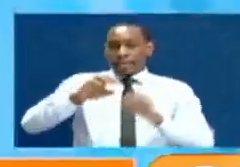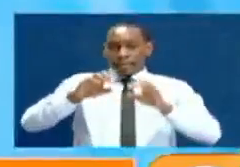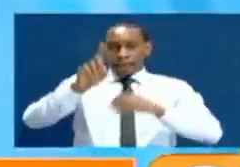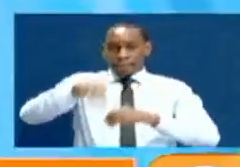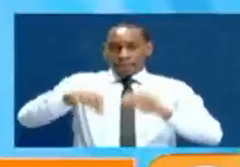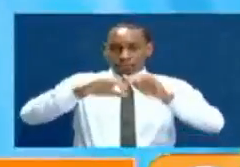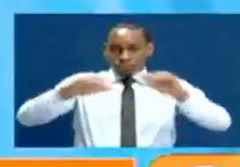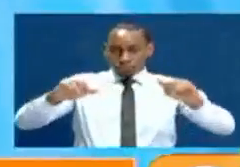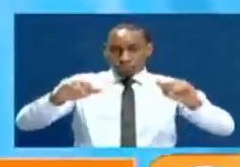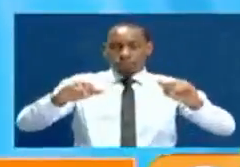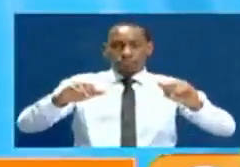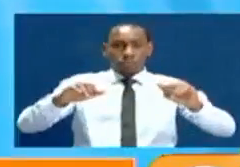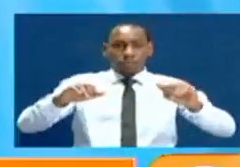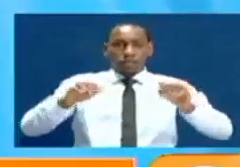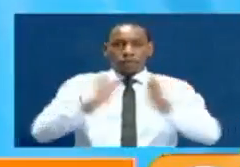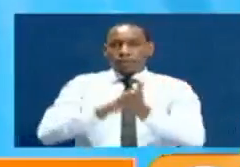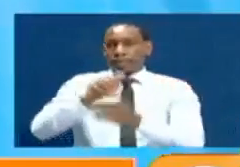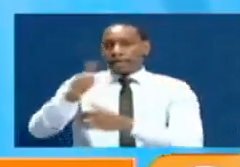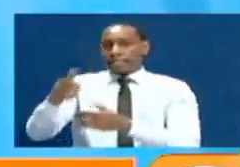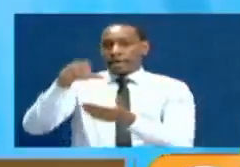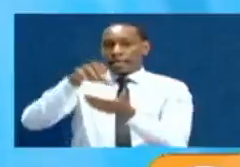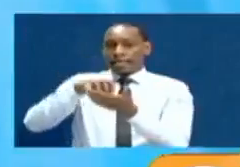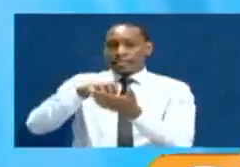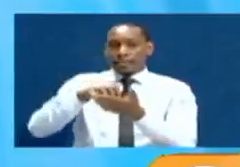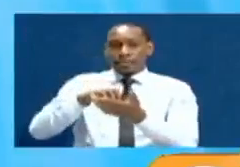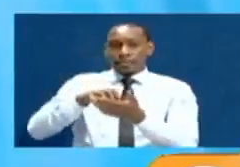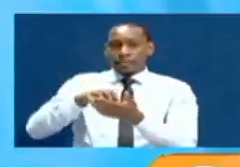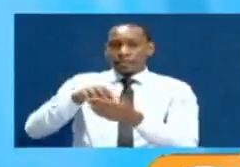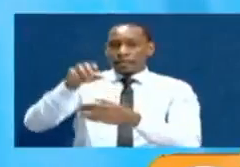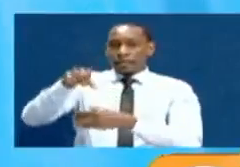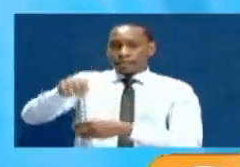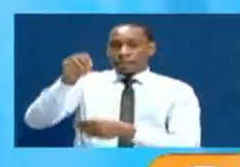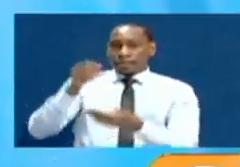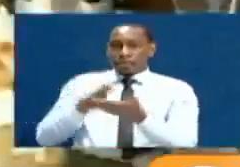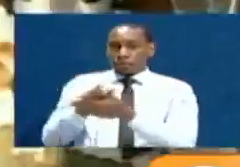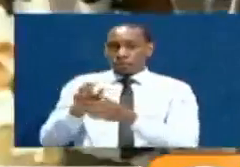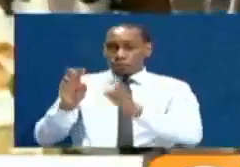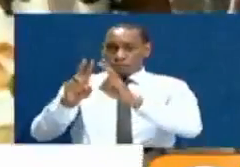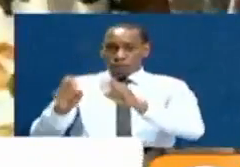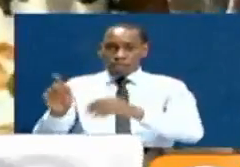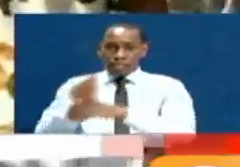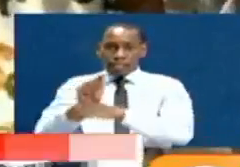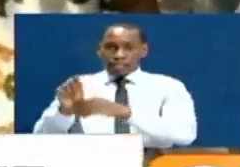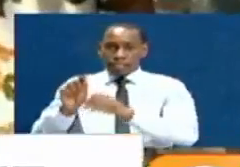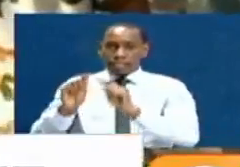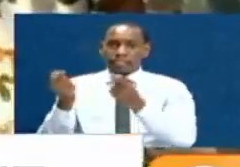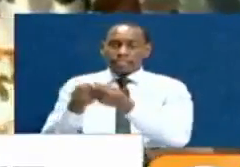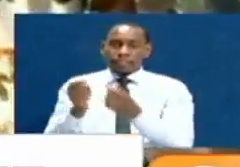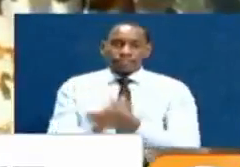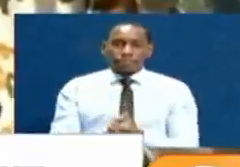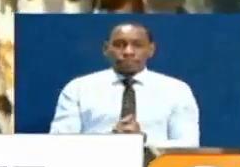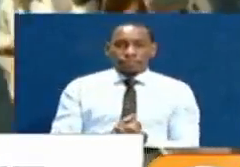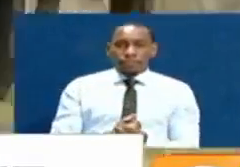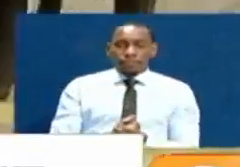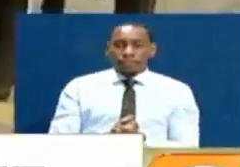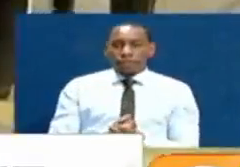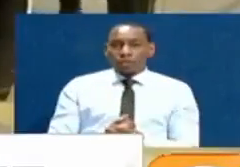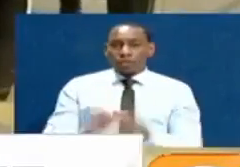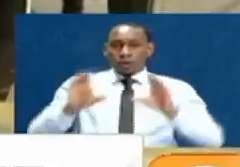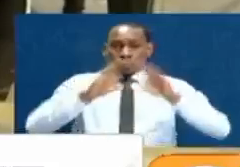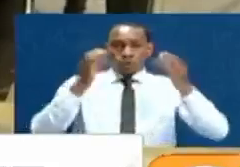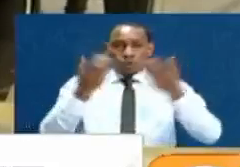quarantine facilities, while the others were picked by our surveillance teams. Globally, more than